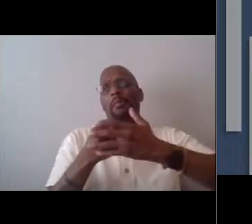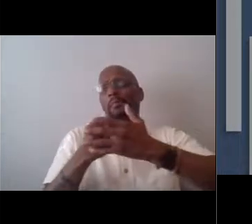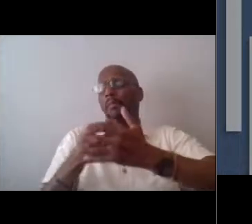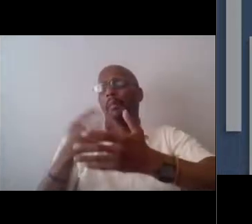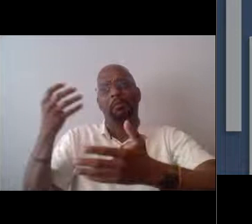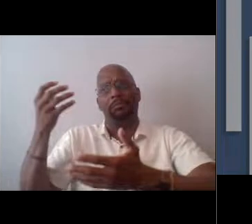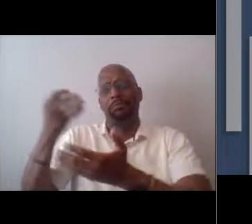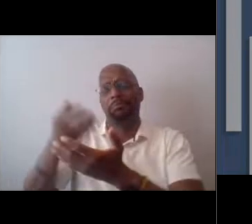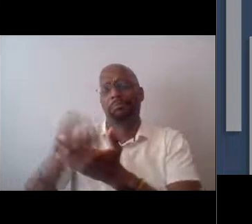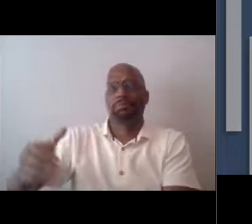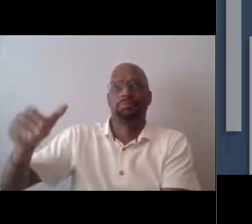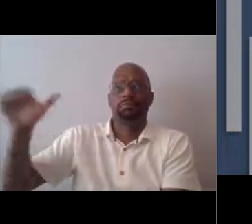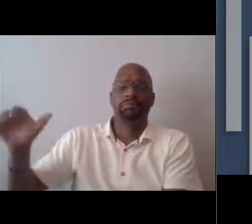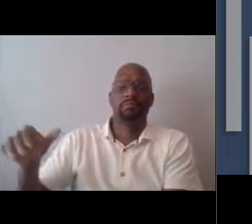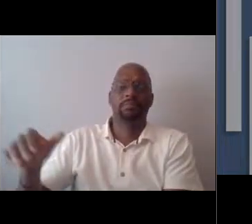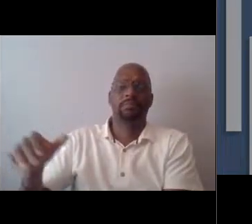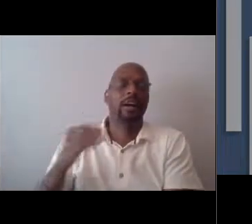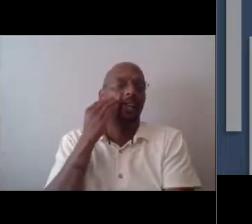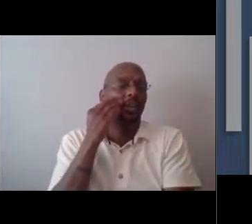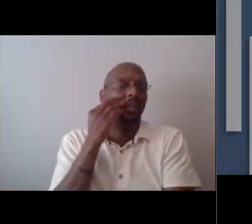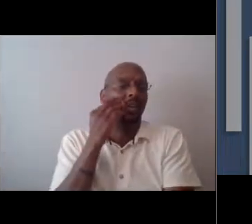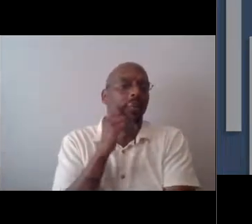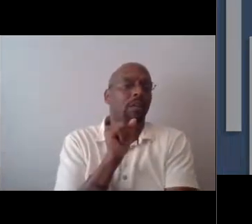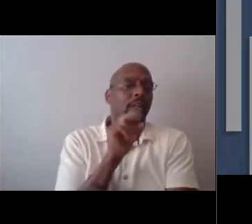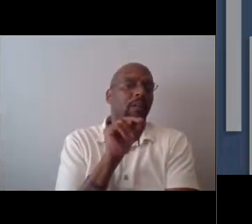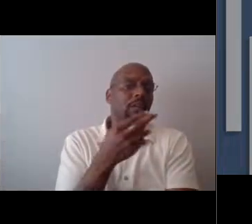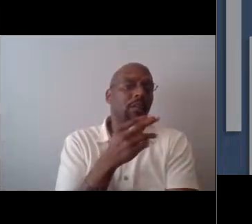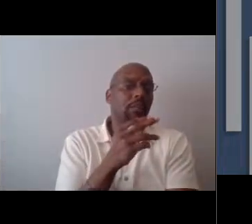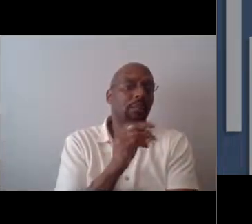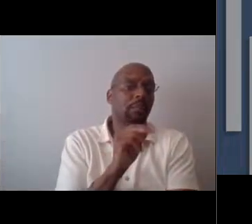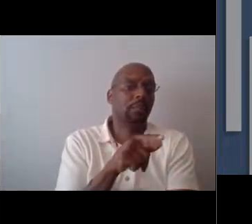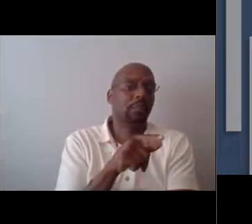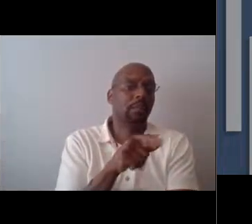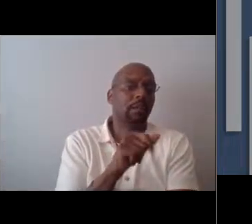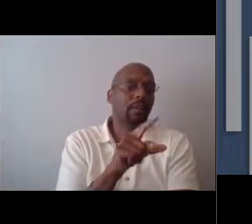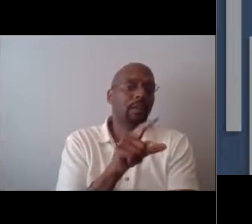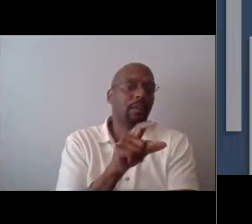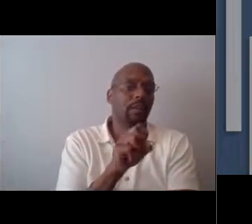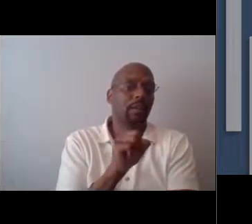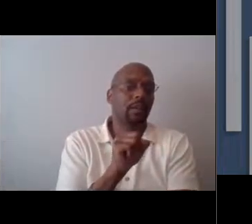Because Rancho Palos Verdes pops up on your combined score and,